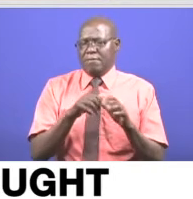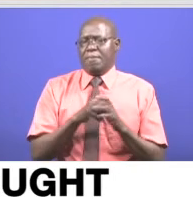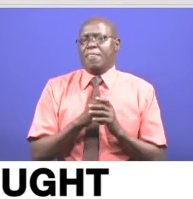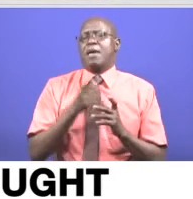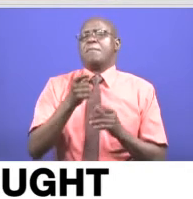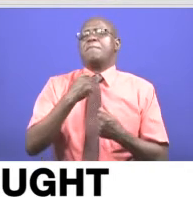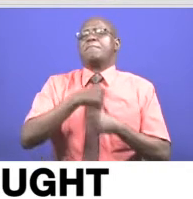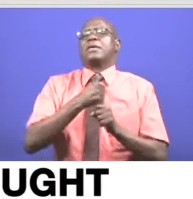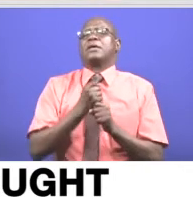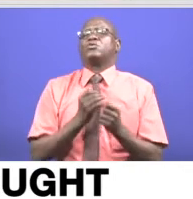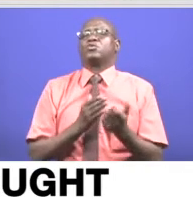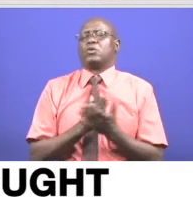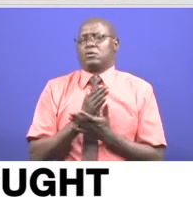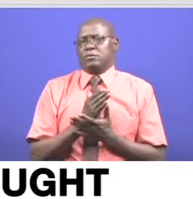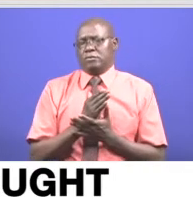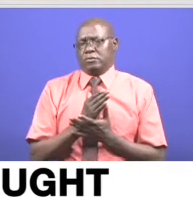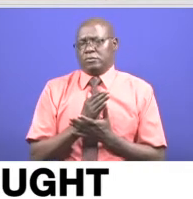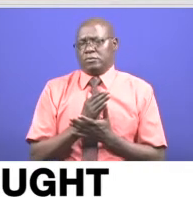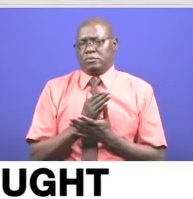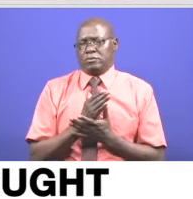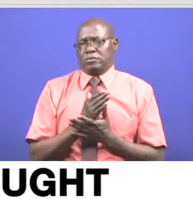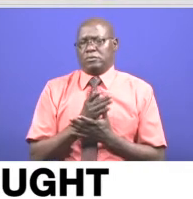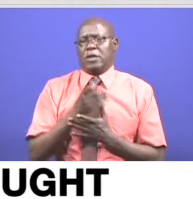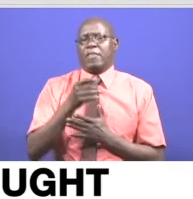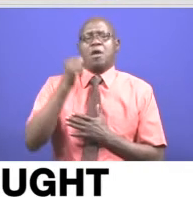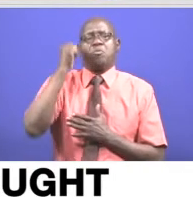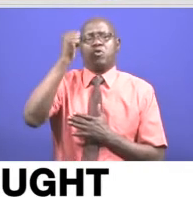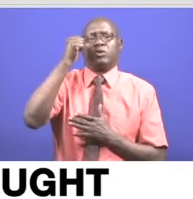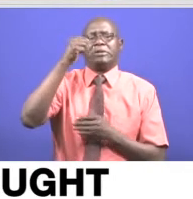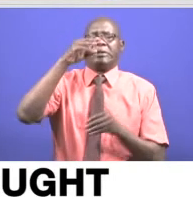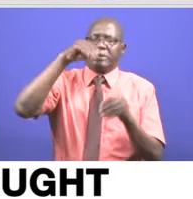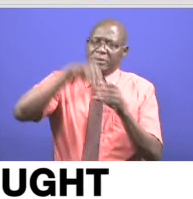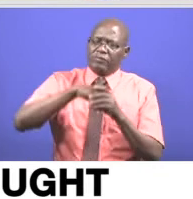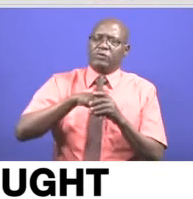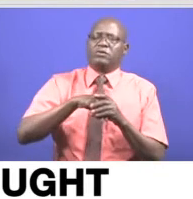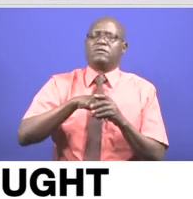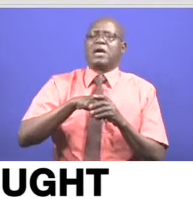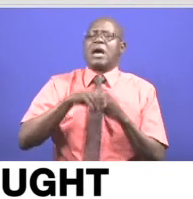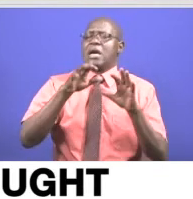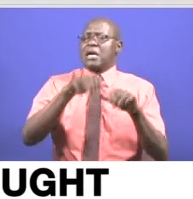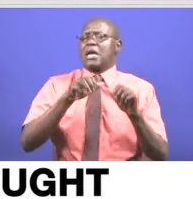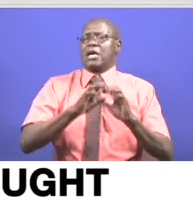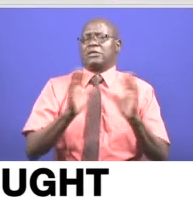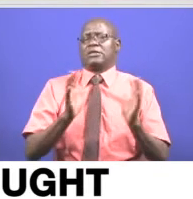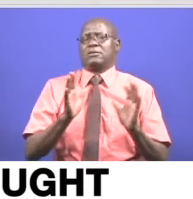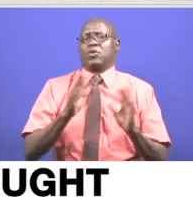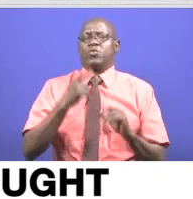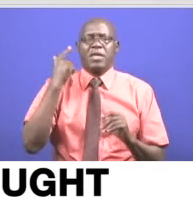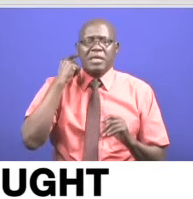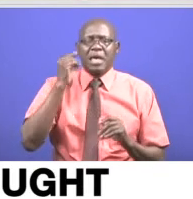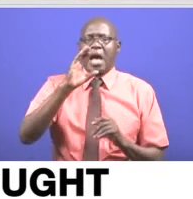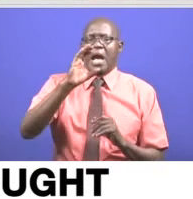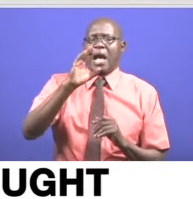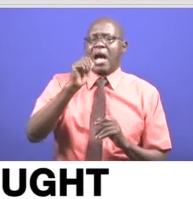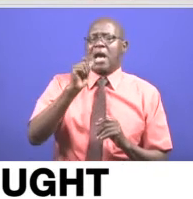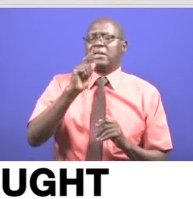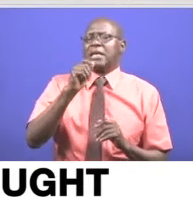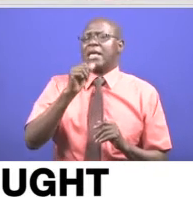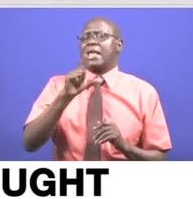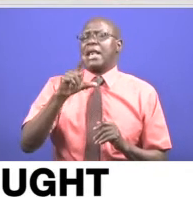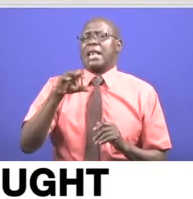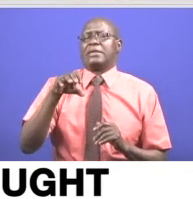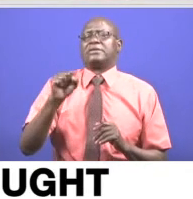making sure that there is no politics in agriculture. We hear of cartels. A cartel